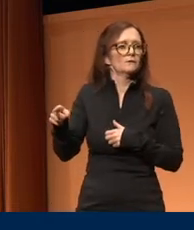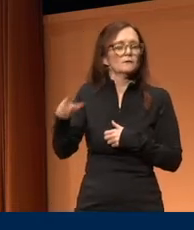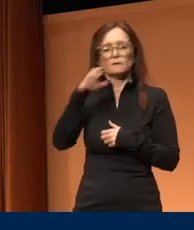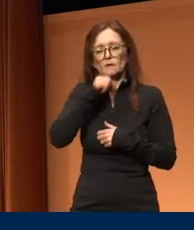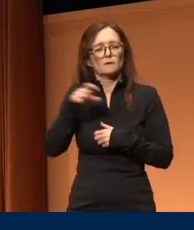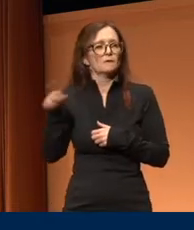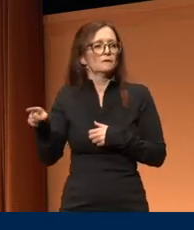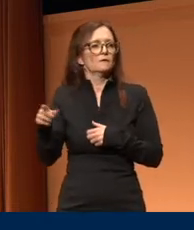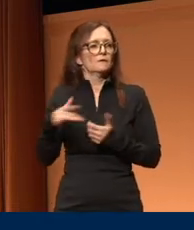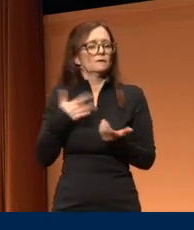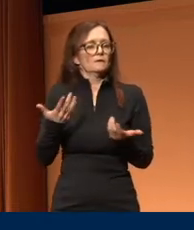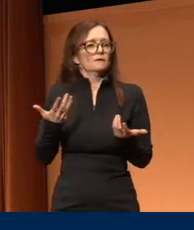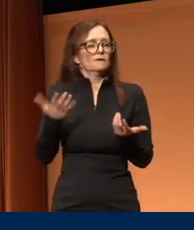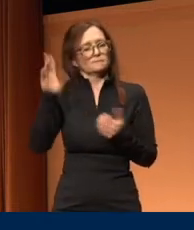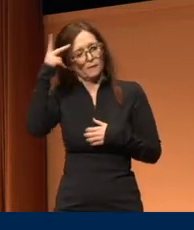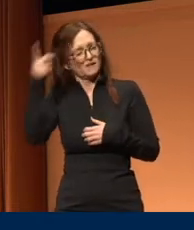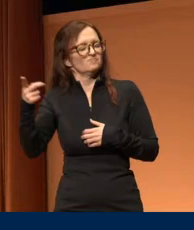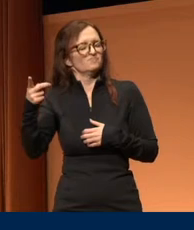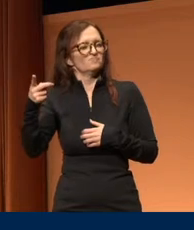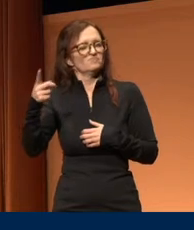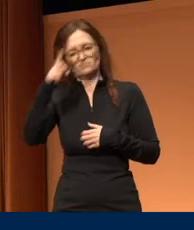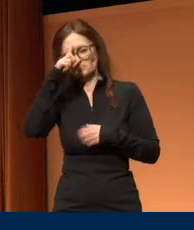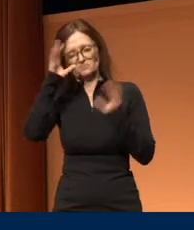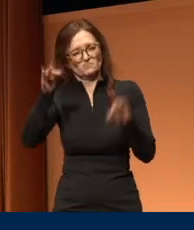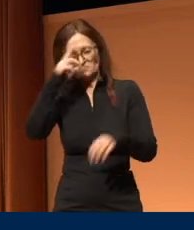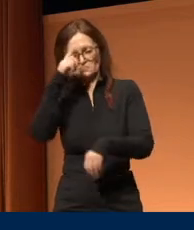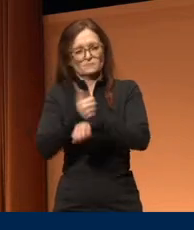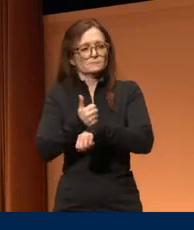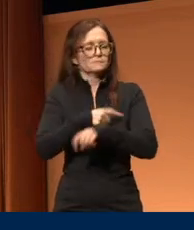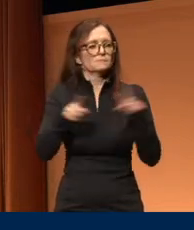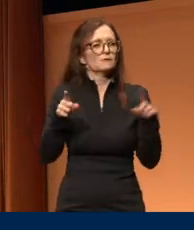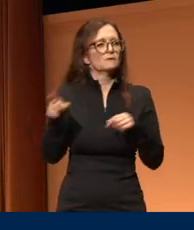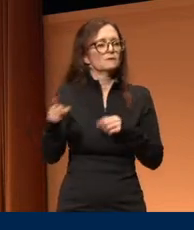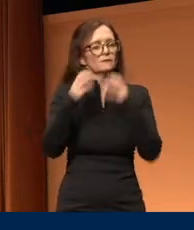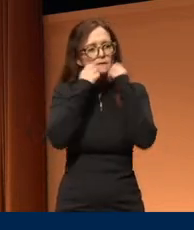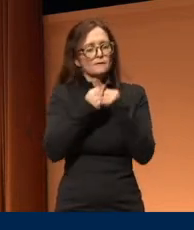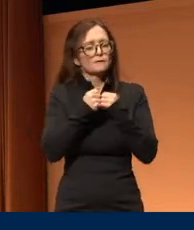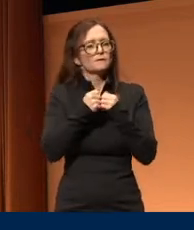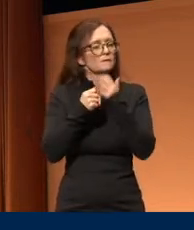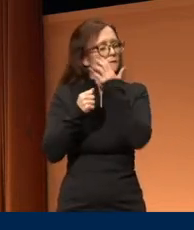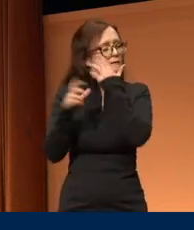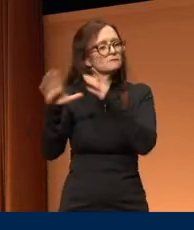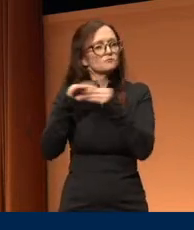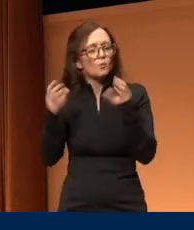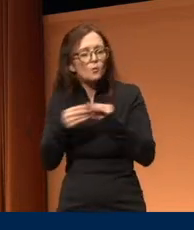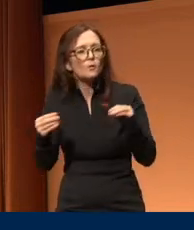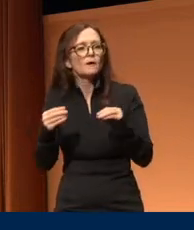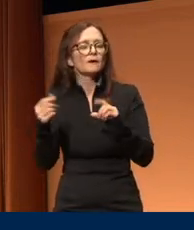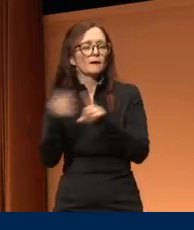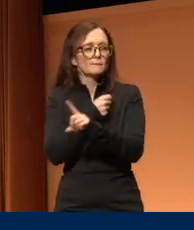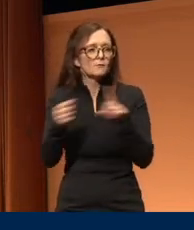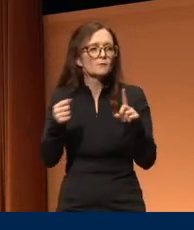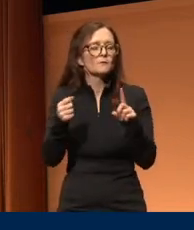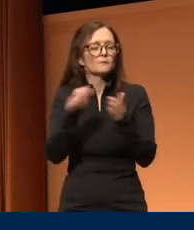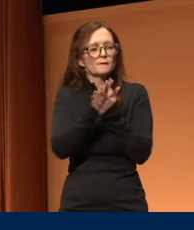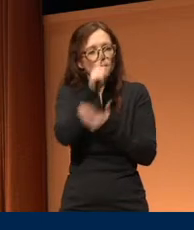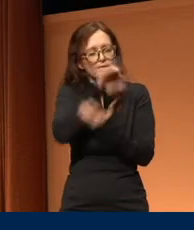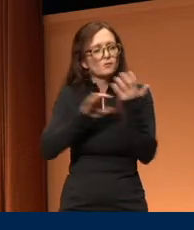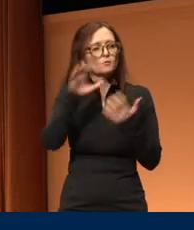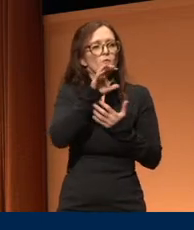someone disaffected with politics. Finbar is someone with a history of abuse. He had come to confuse, as a